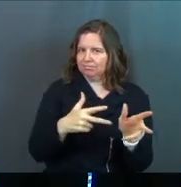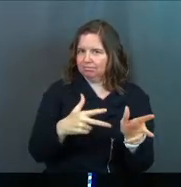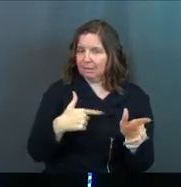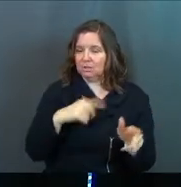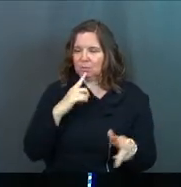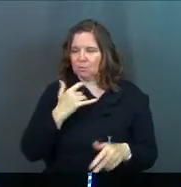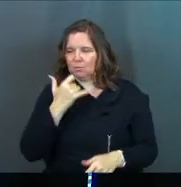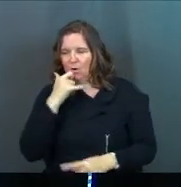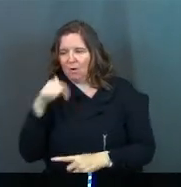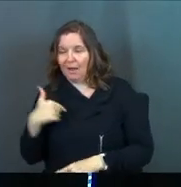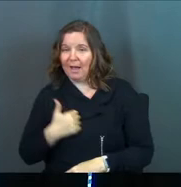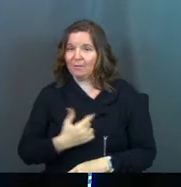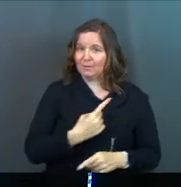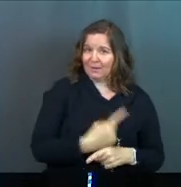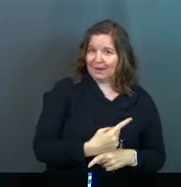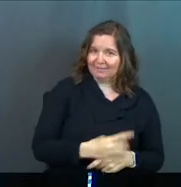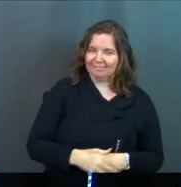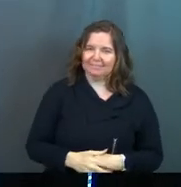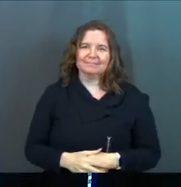And she was wrong and I was right.